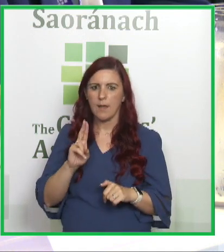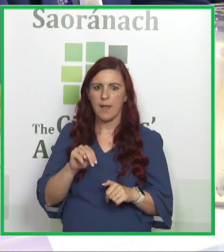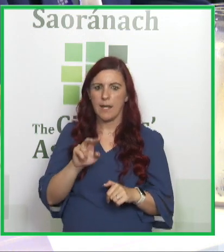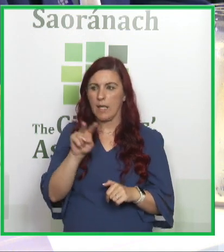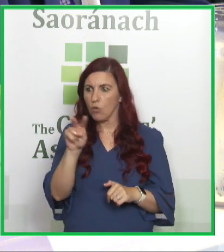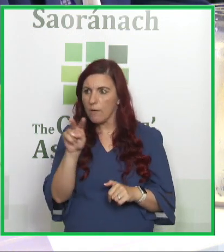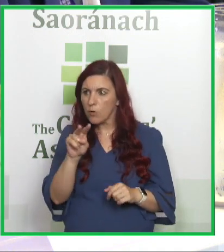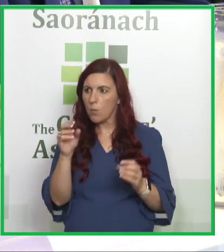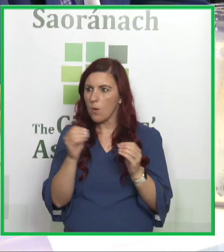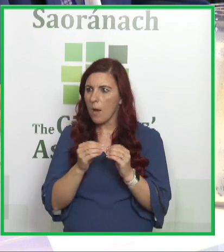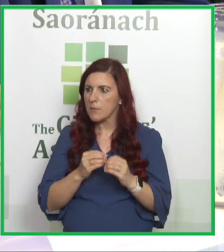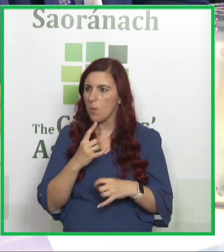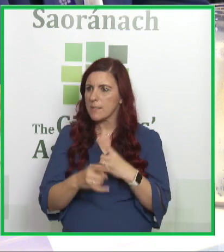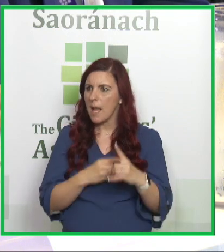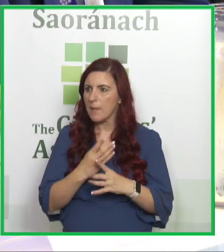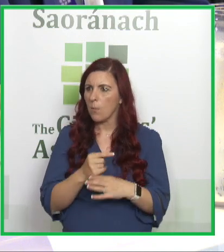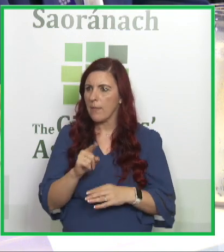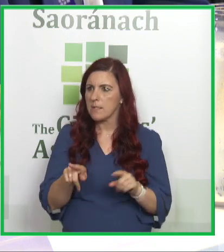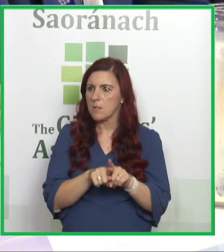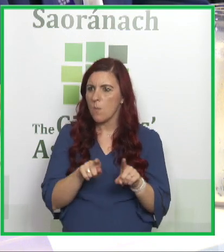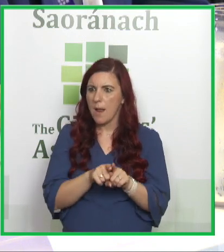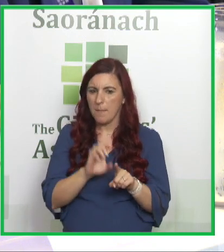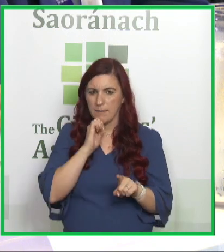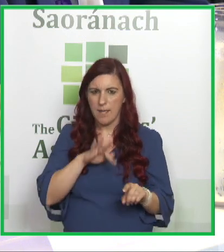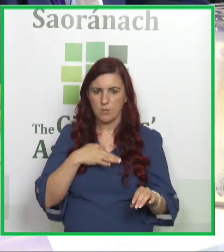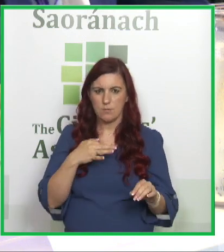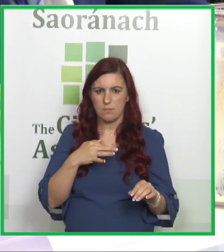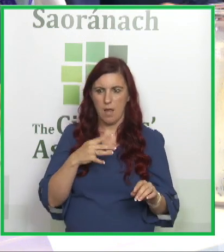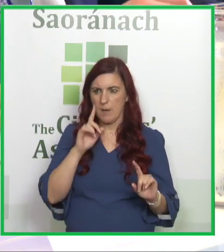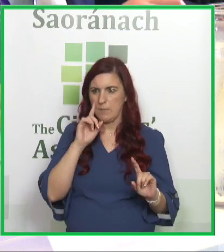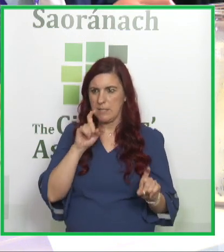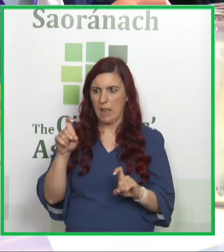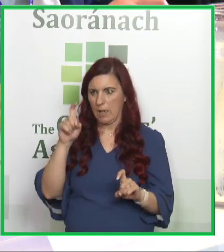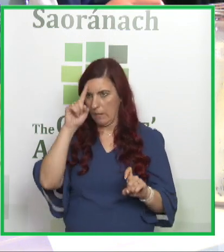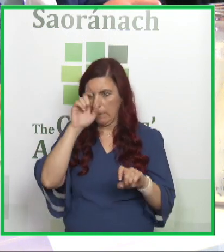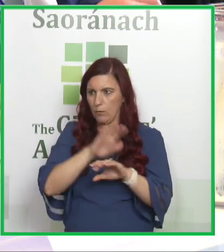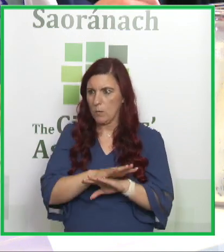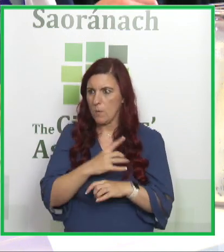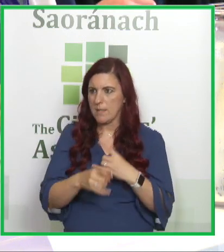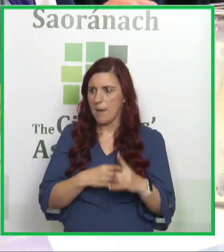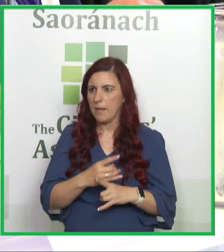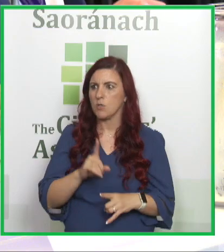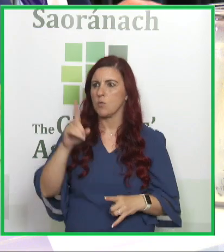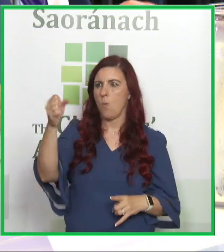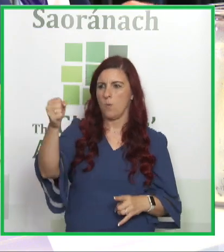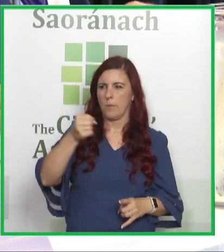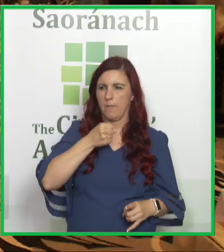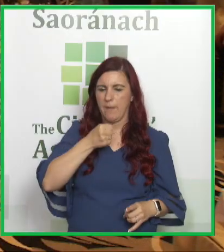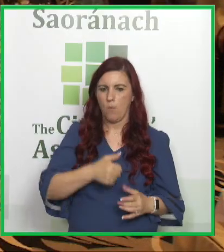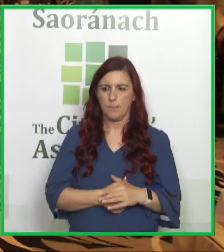comment where that is at? Because I'm still confused where it's at. Jim? We just need to get a roving mic down. Sorry, apologies. Give me a